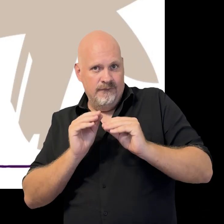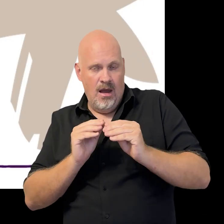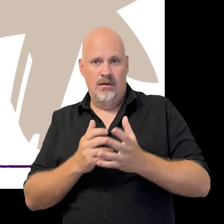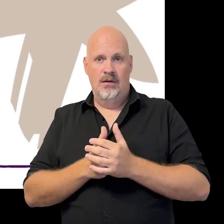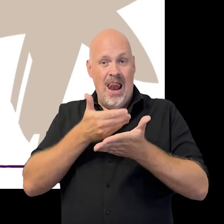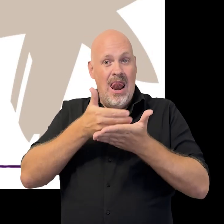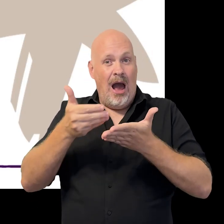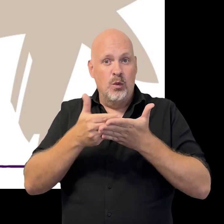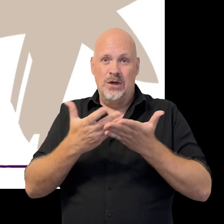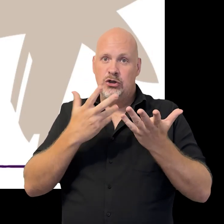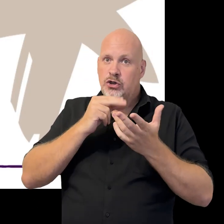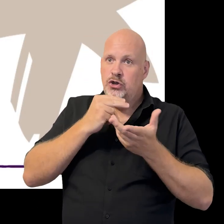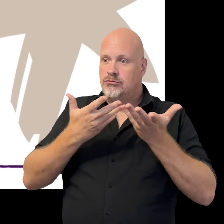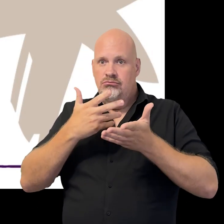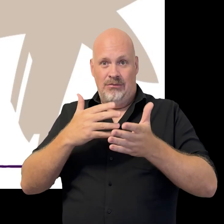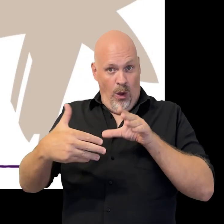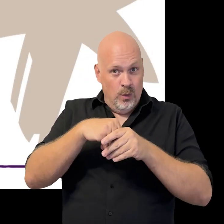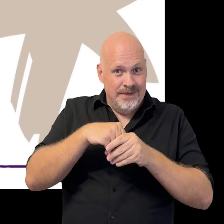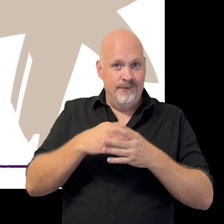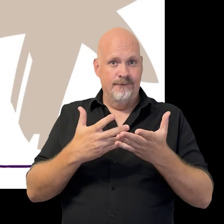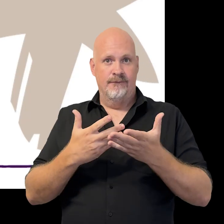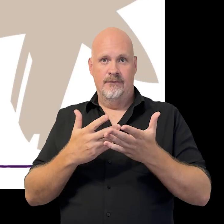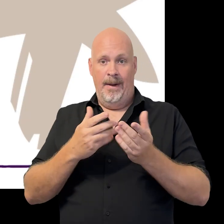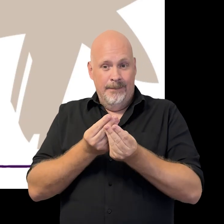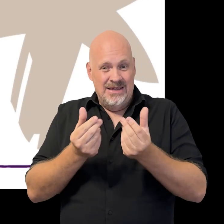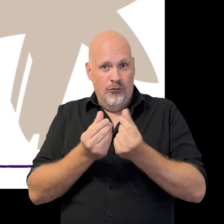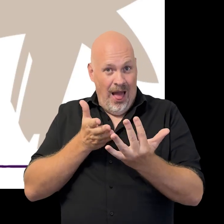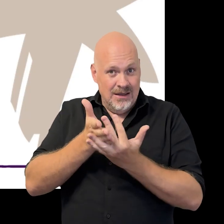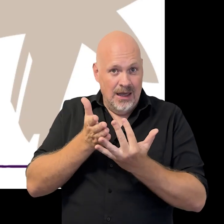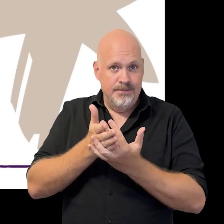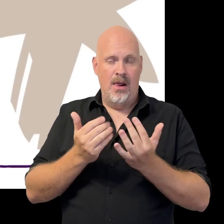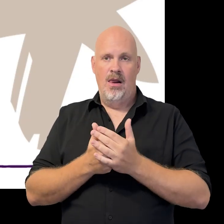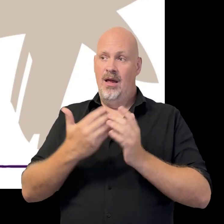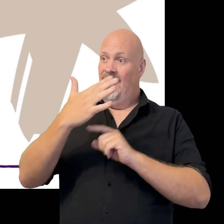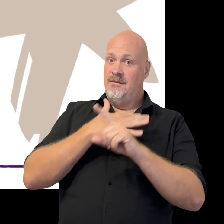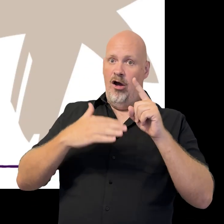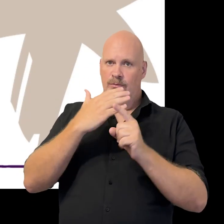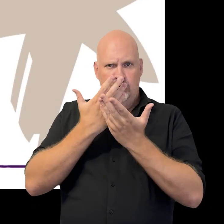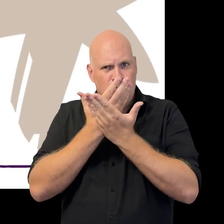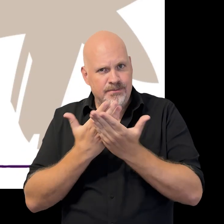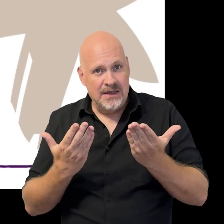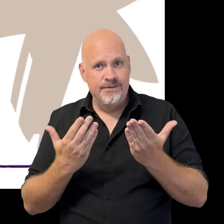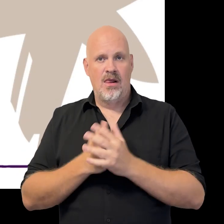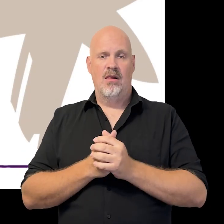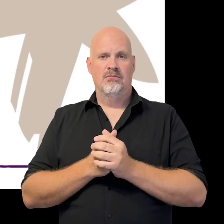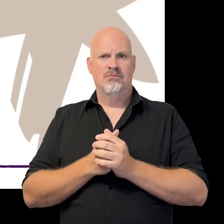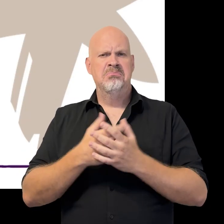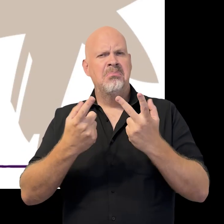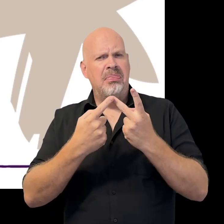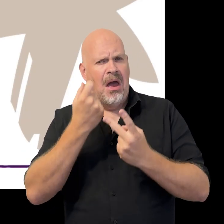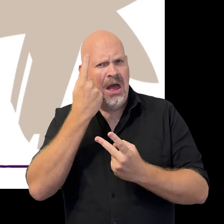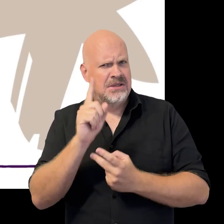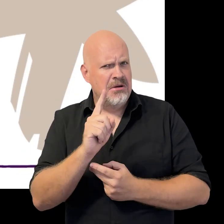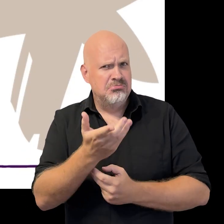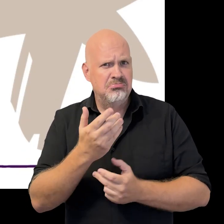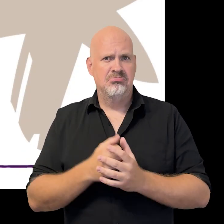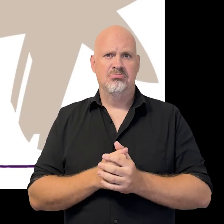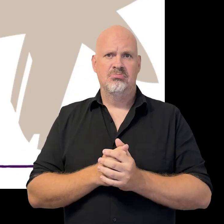in from somewhere random. Make sure they are derived from the findings